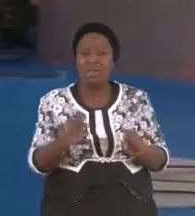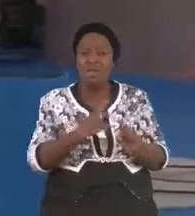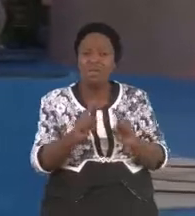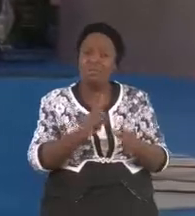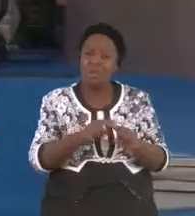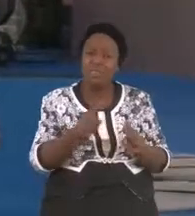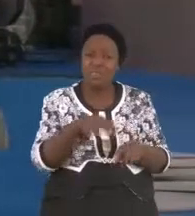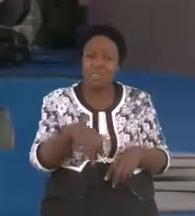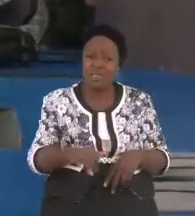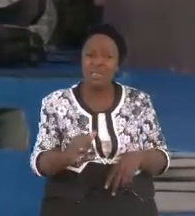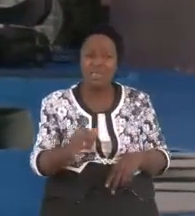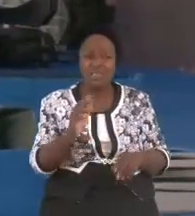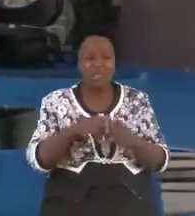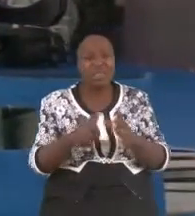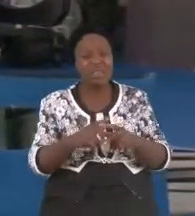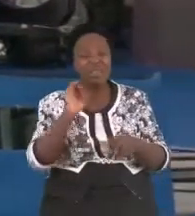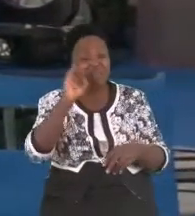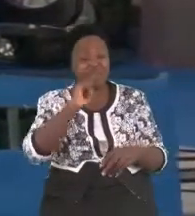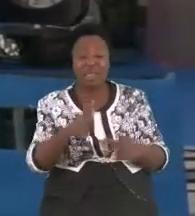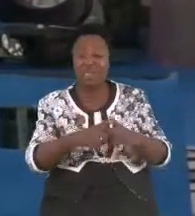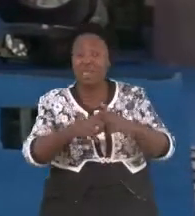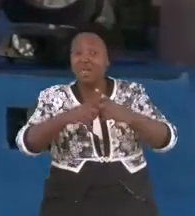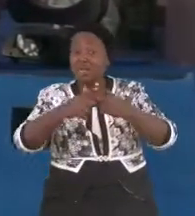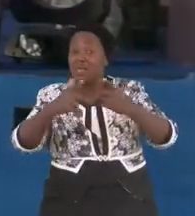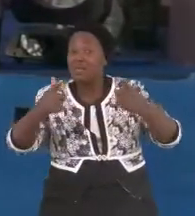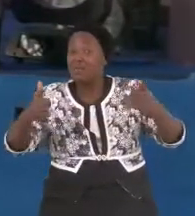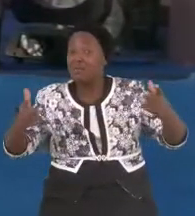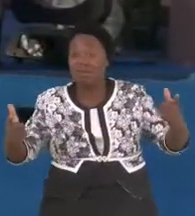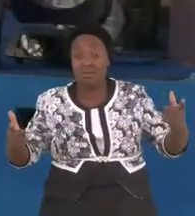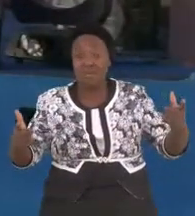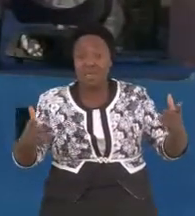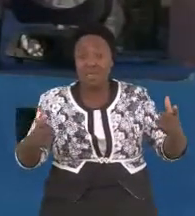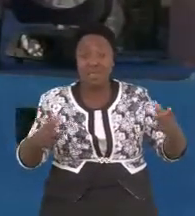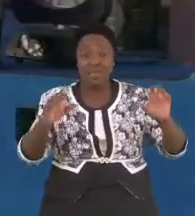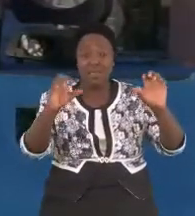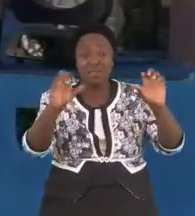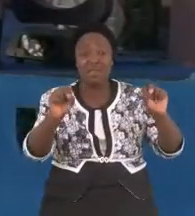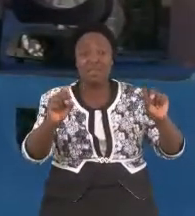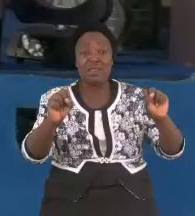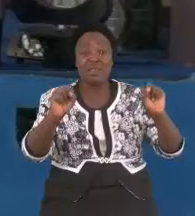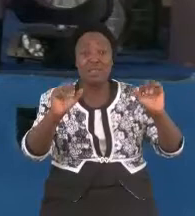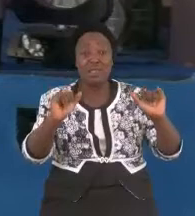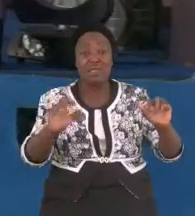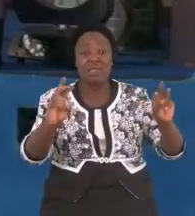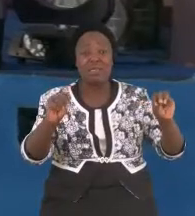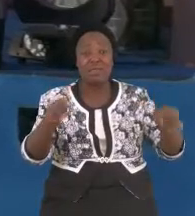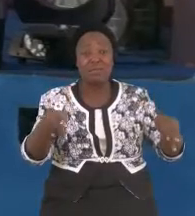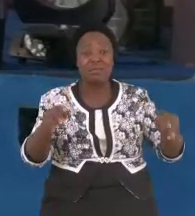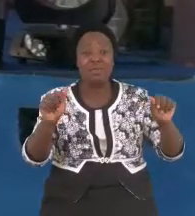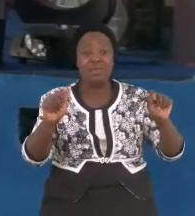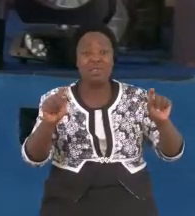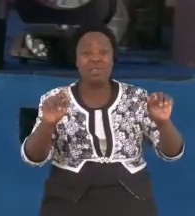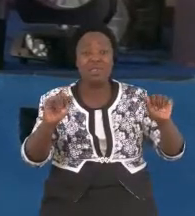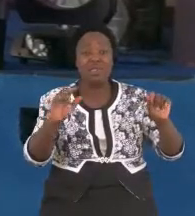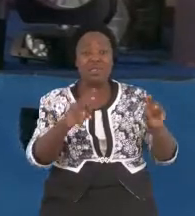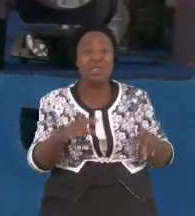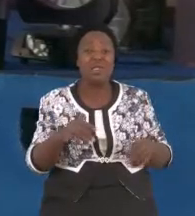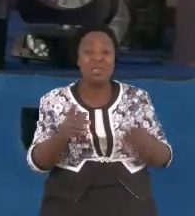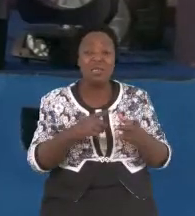great sympathizer. Every sorrow you go through, every problem you go through, don't think